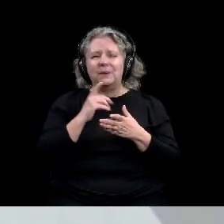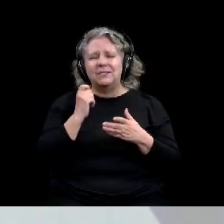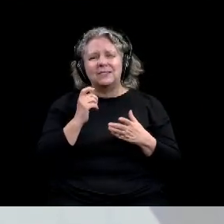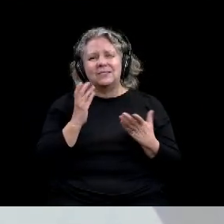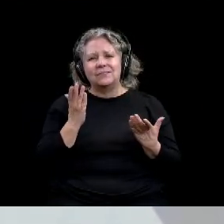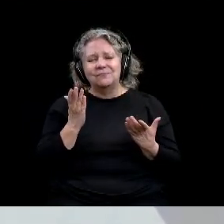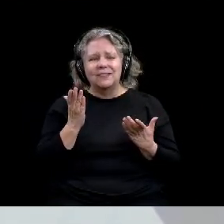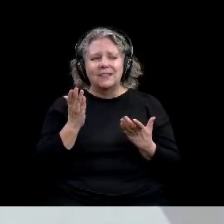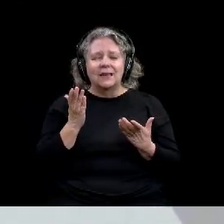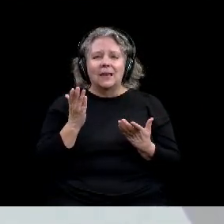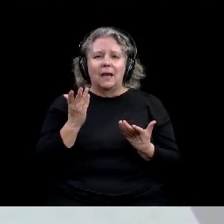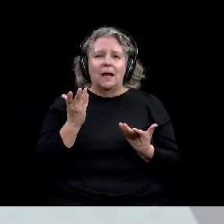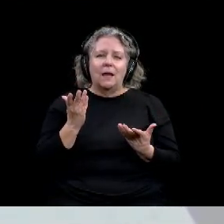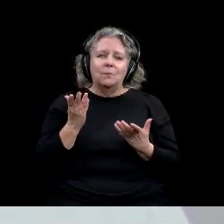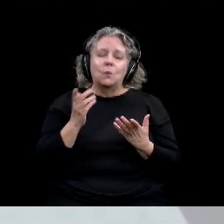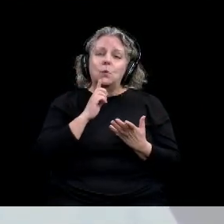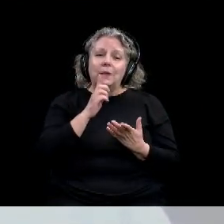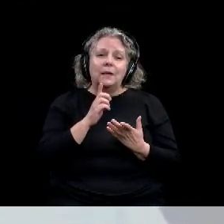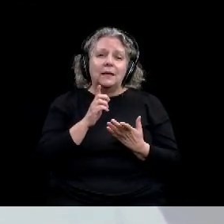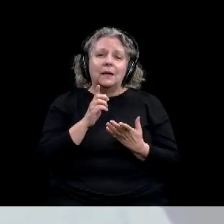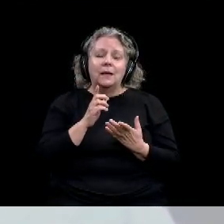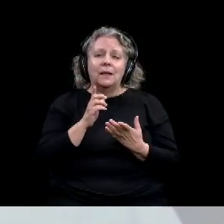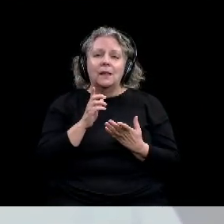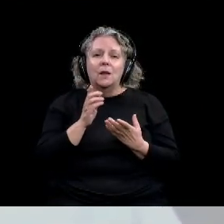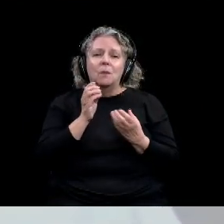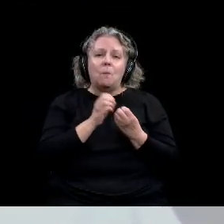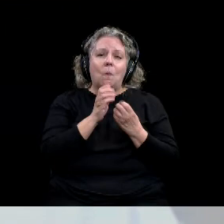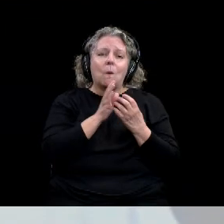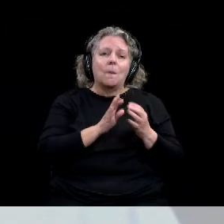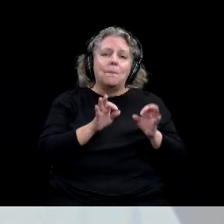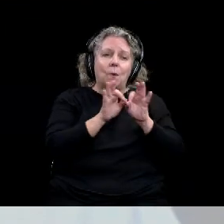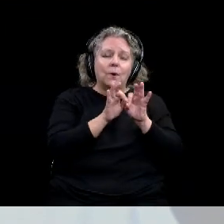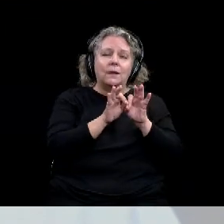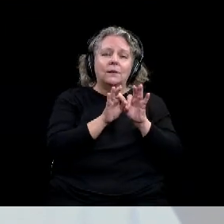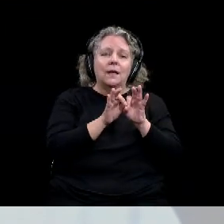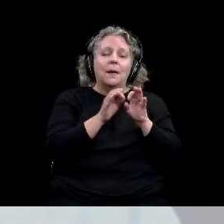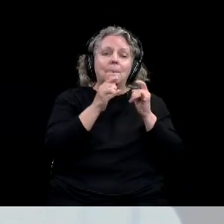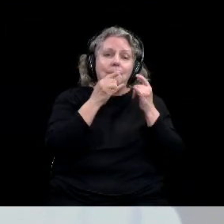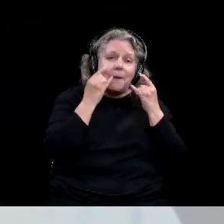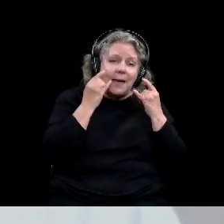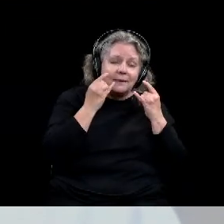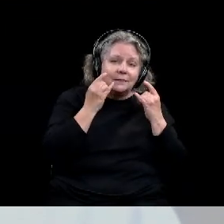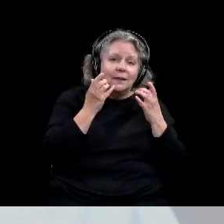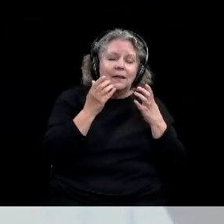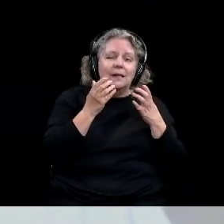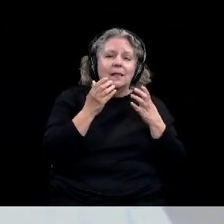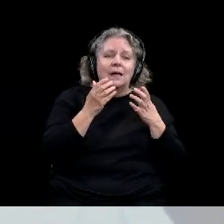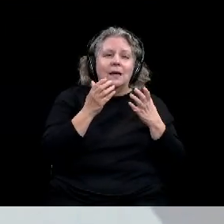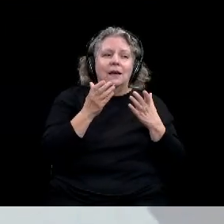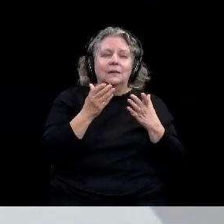less important than just whether or not that individual wears a mask. So I'm not wanting to